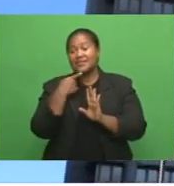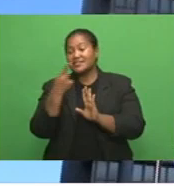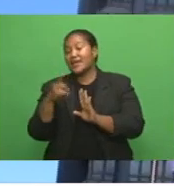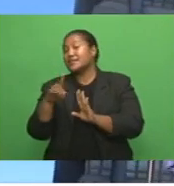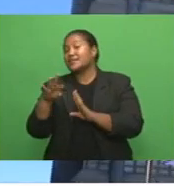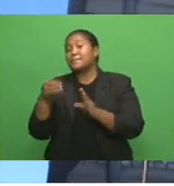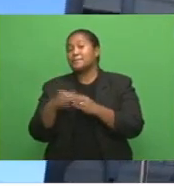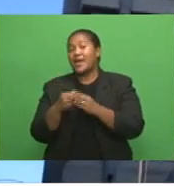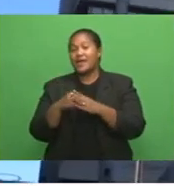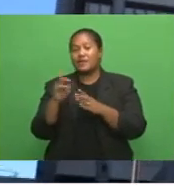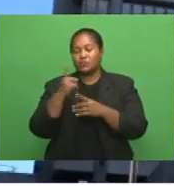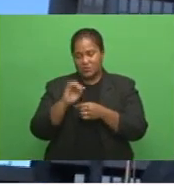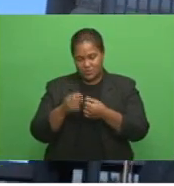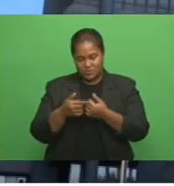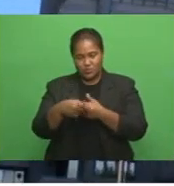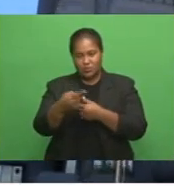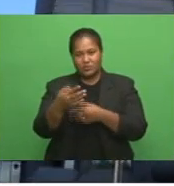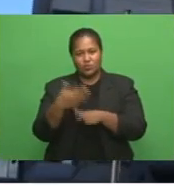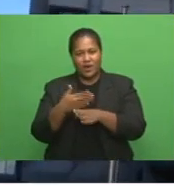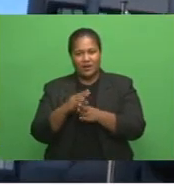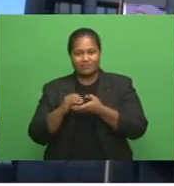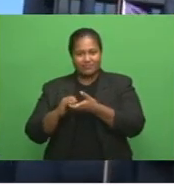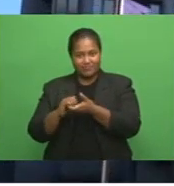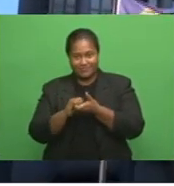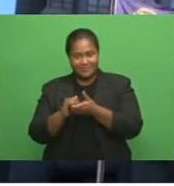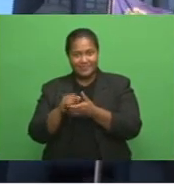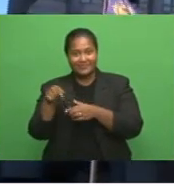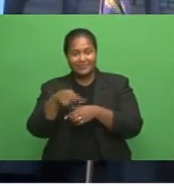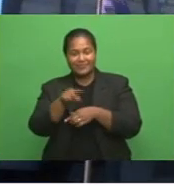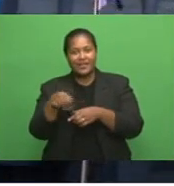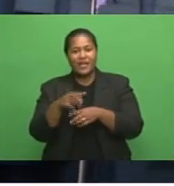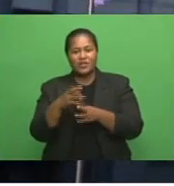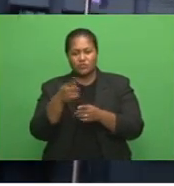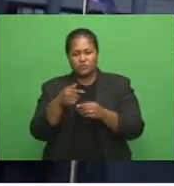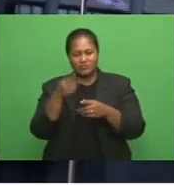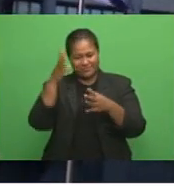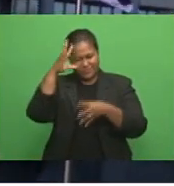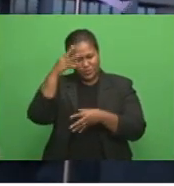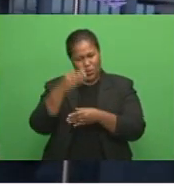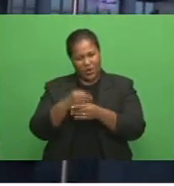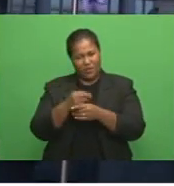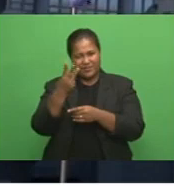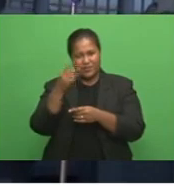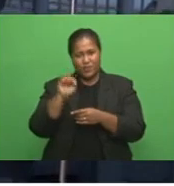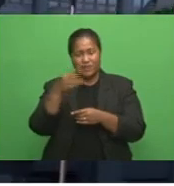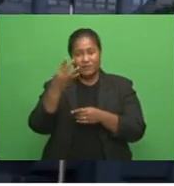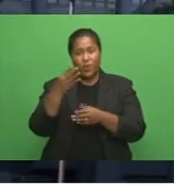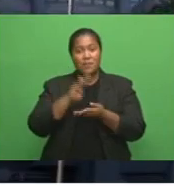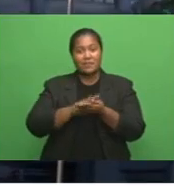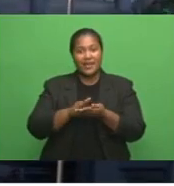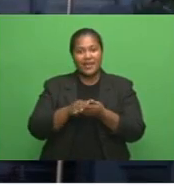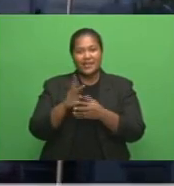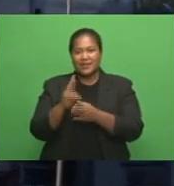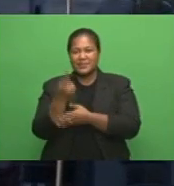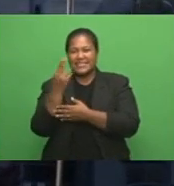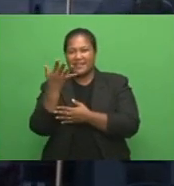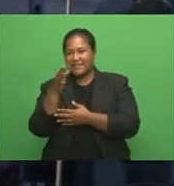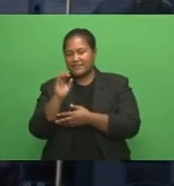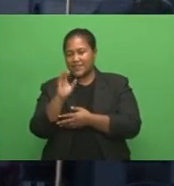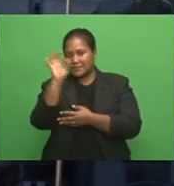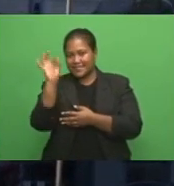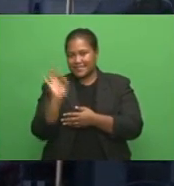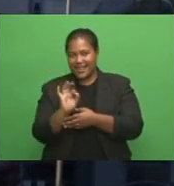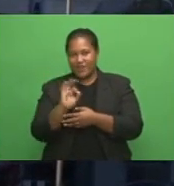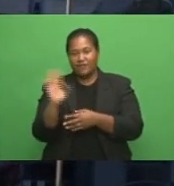institutions collectively have restructured loans totaling to $3.4 billion, which represents 50% of the overall